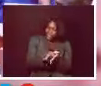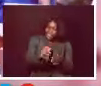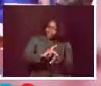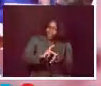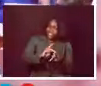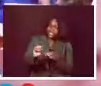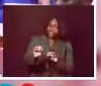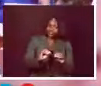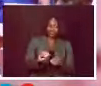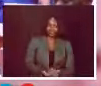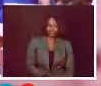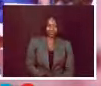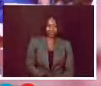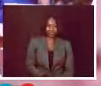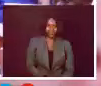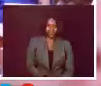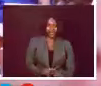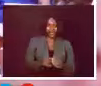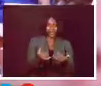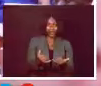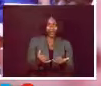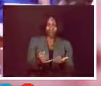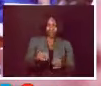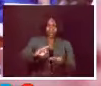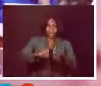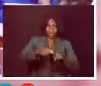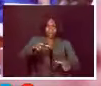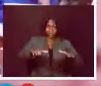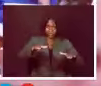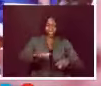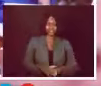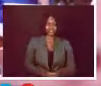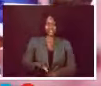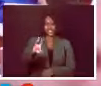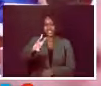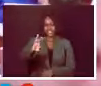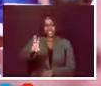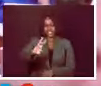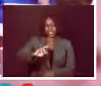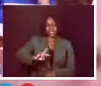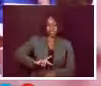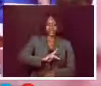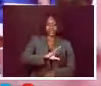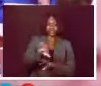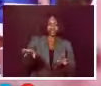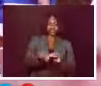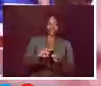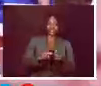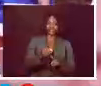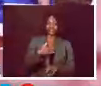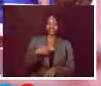done. But let me come to the composition. Mr. Speaker, in the 6th Parliament, the total number of the House